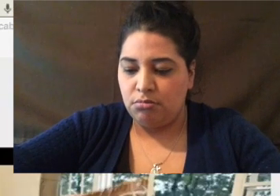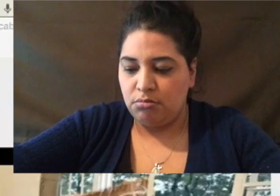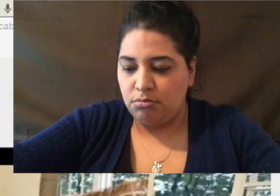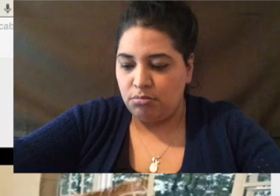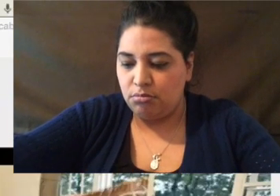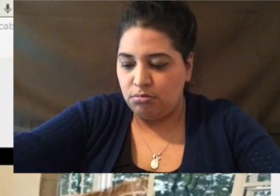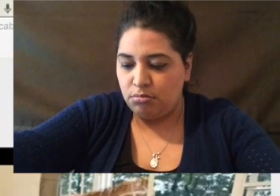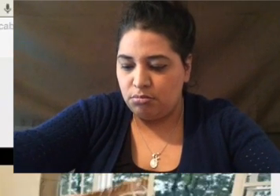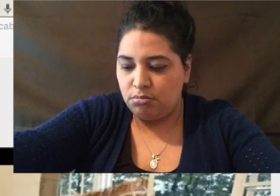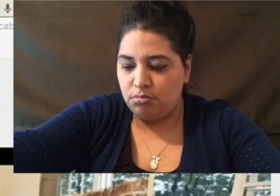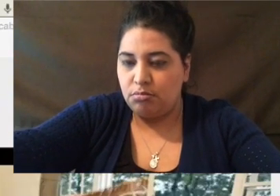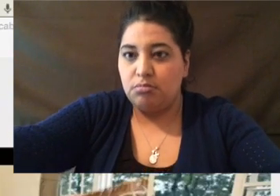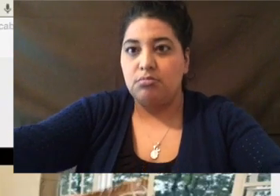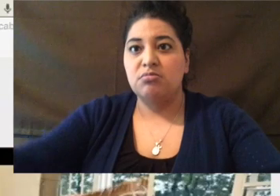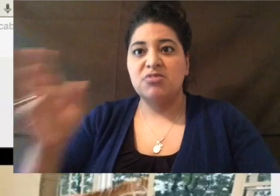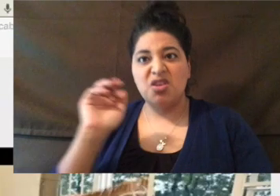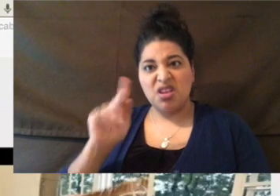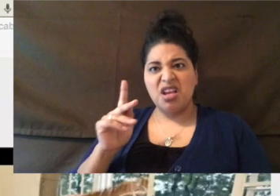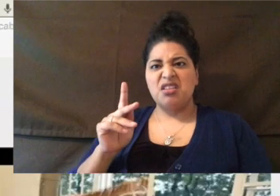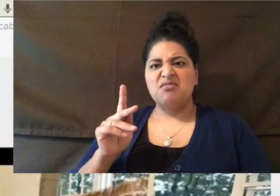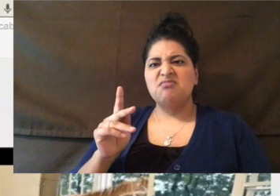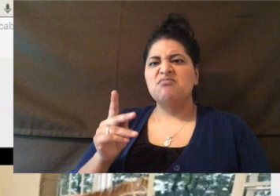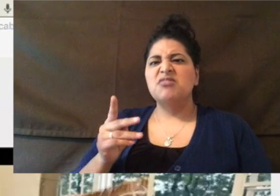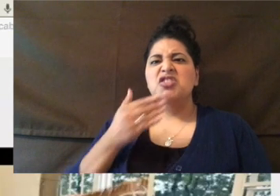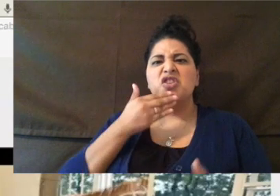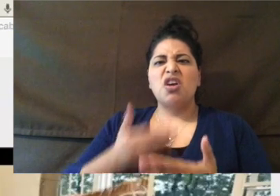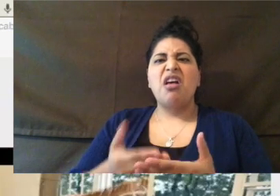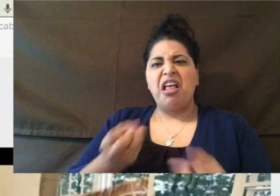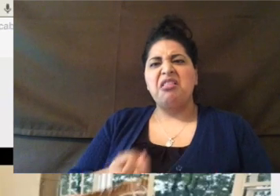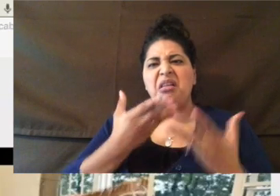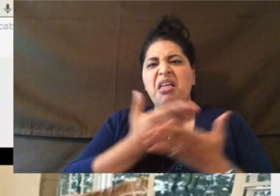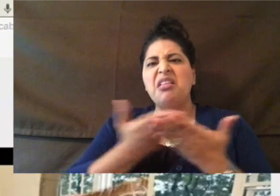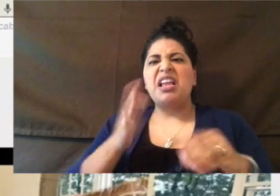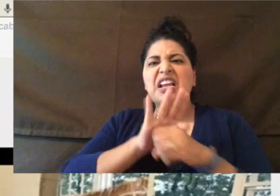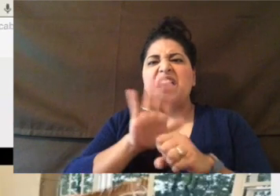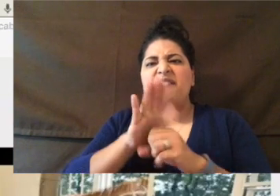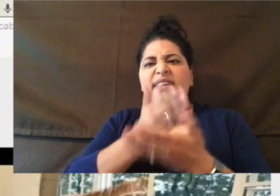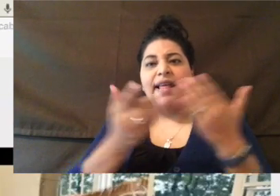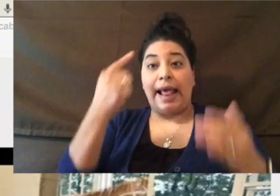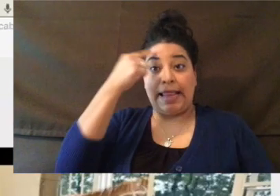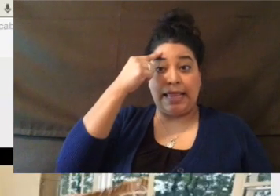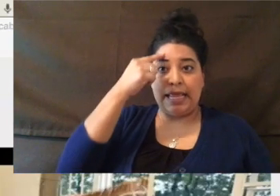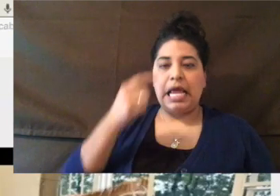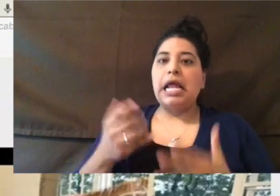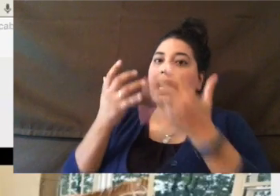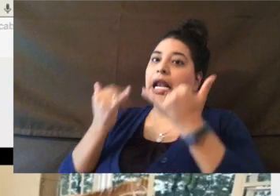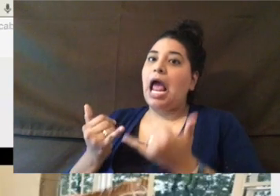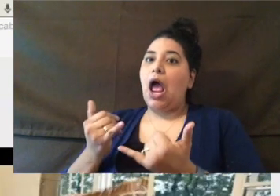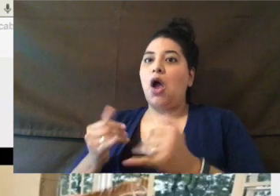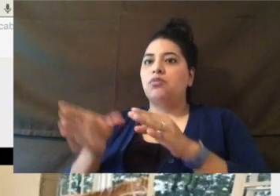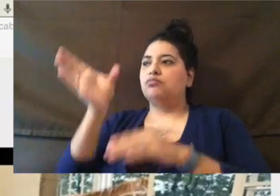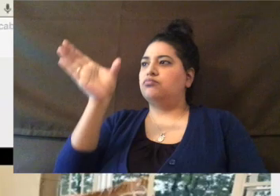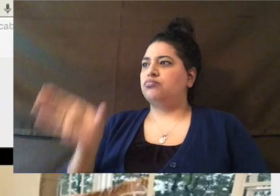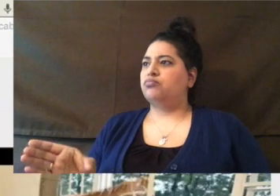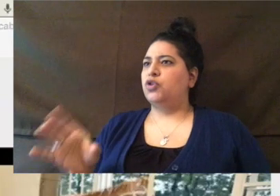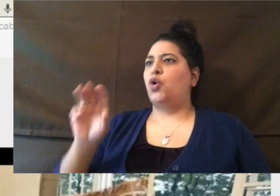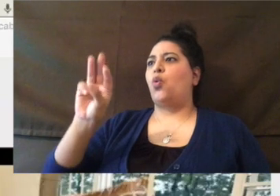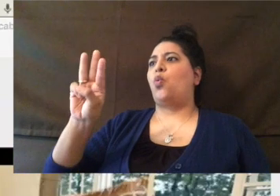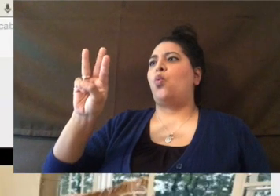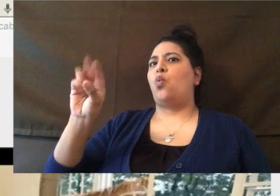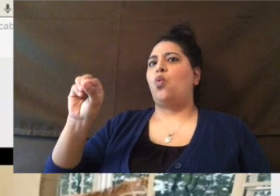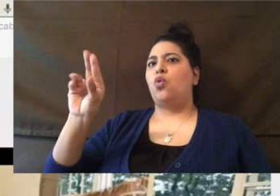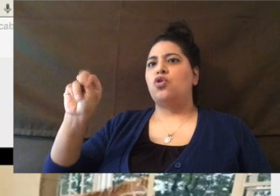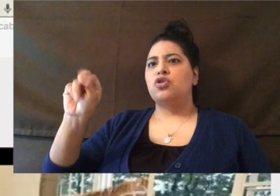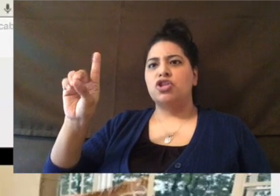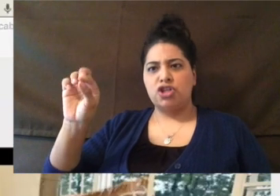Okay, that seems like a good amount of things to think. Now I'm going to come over to my wonder, and I have a bunch of questions